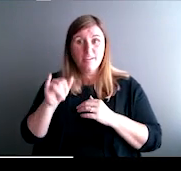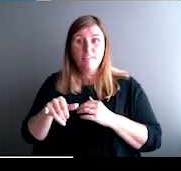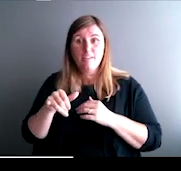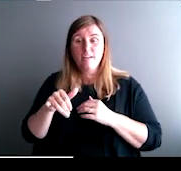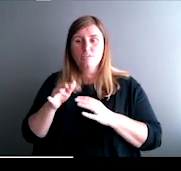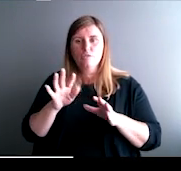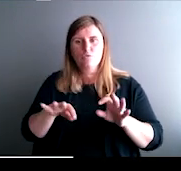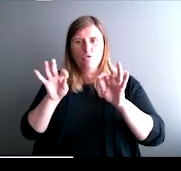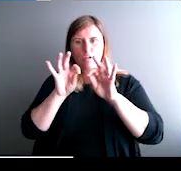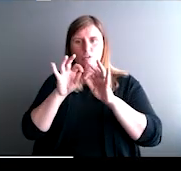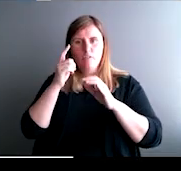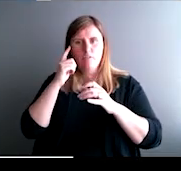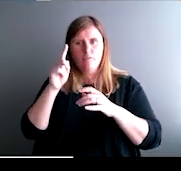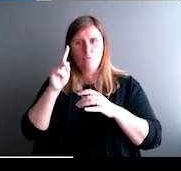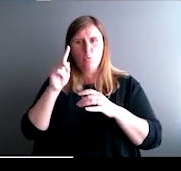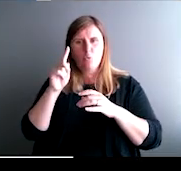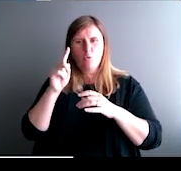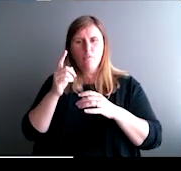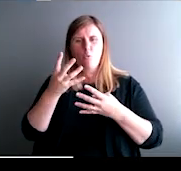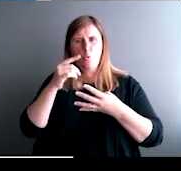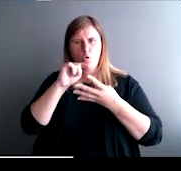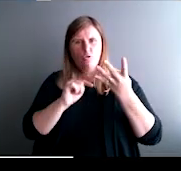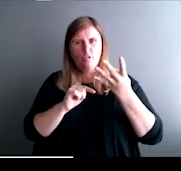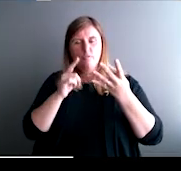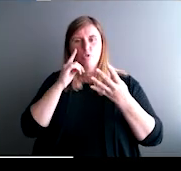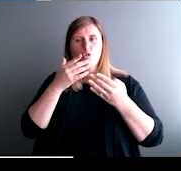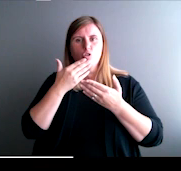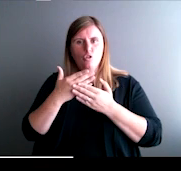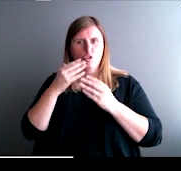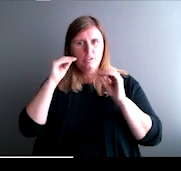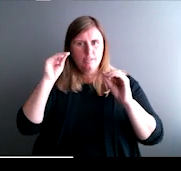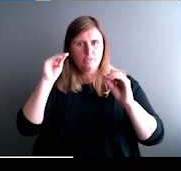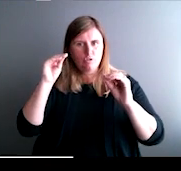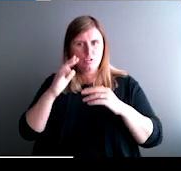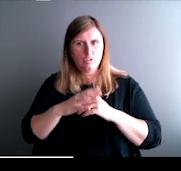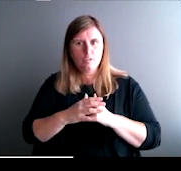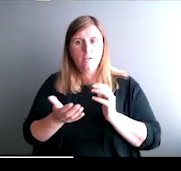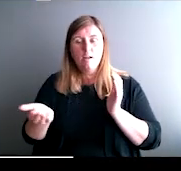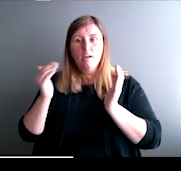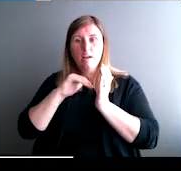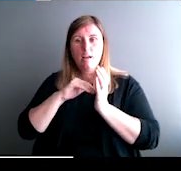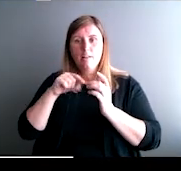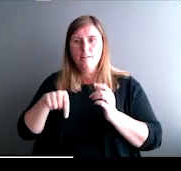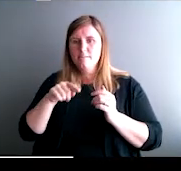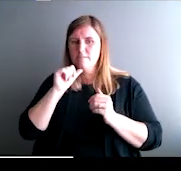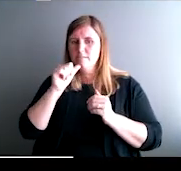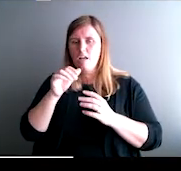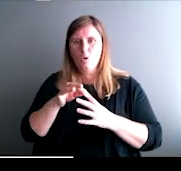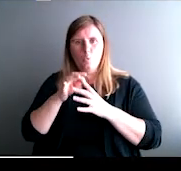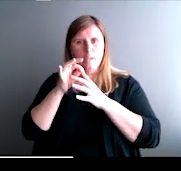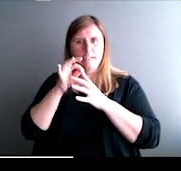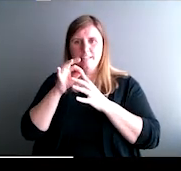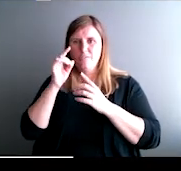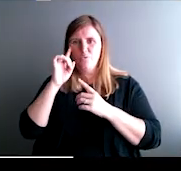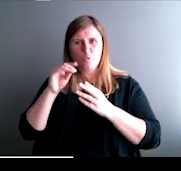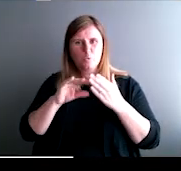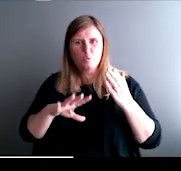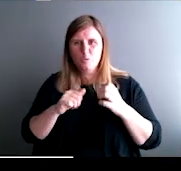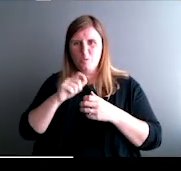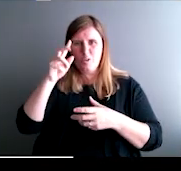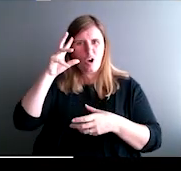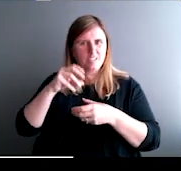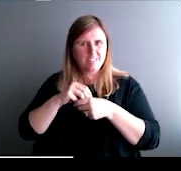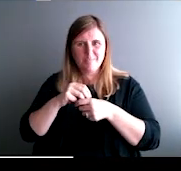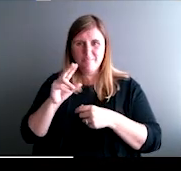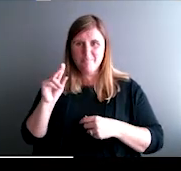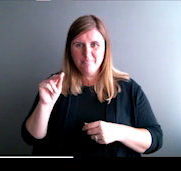4 critical aspects for good instruction. And once again, this is not unique to students with autism. This